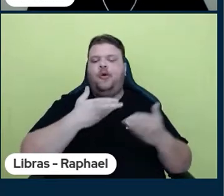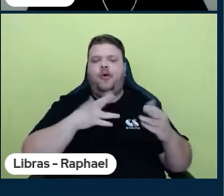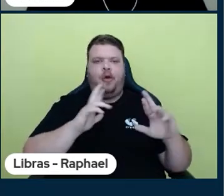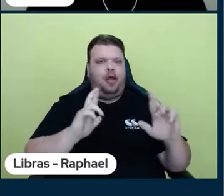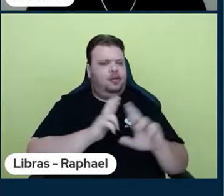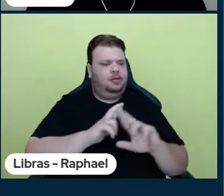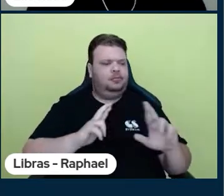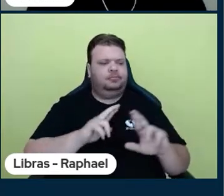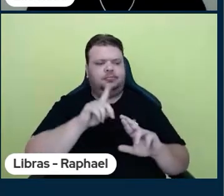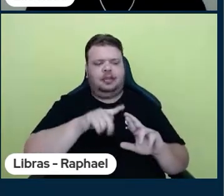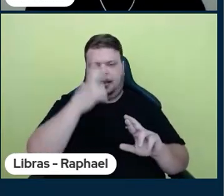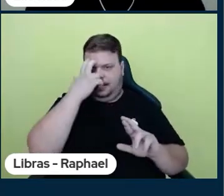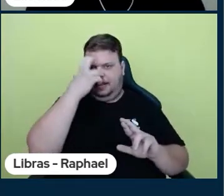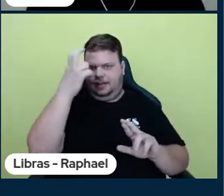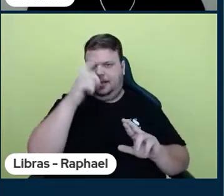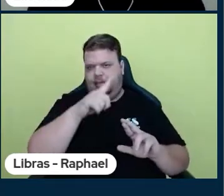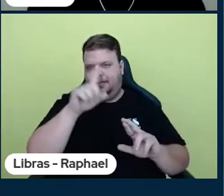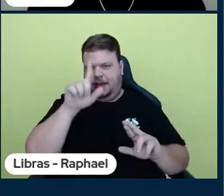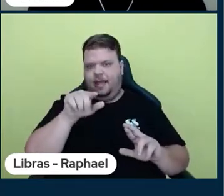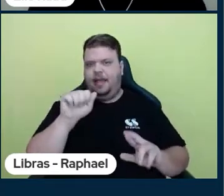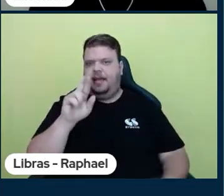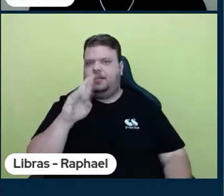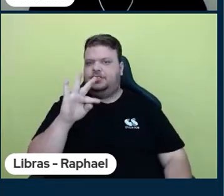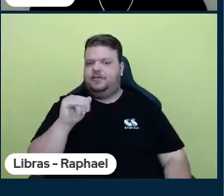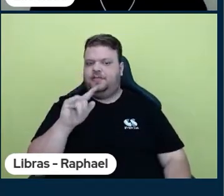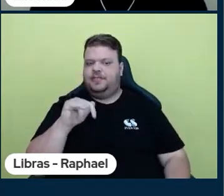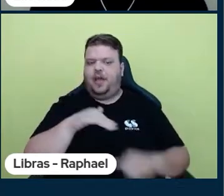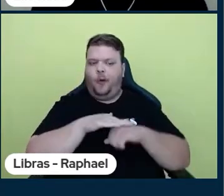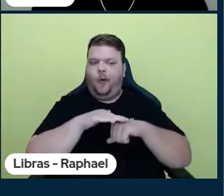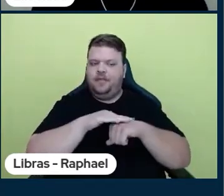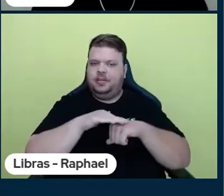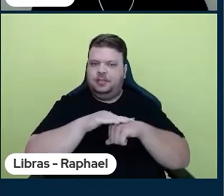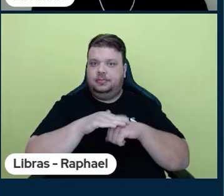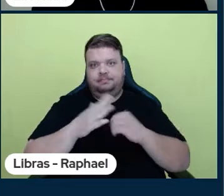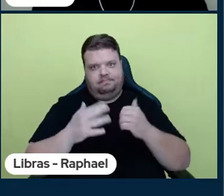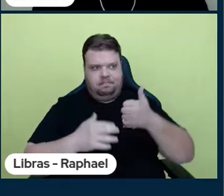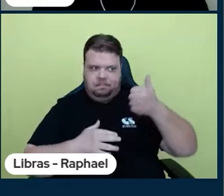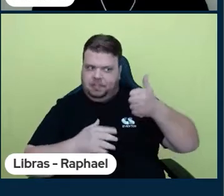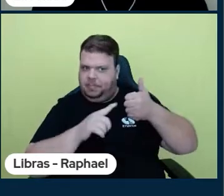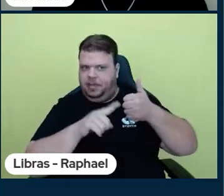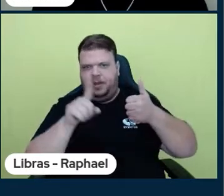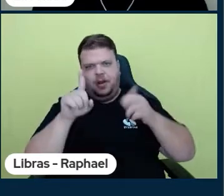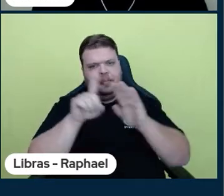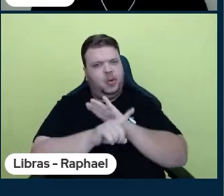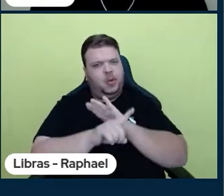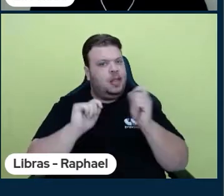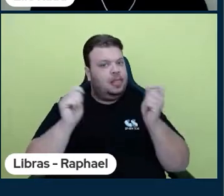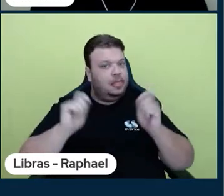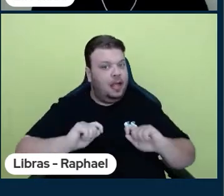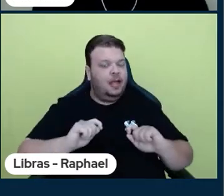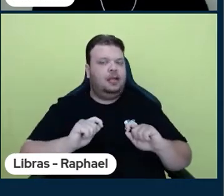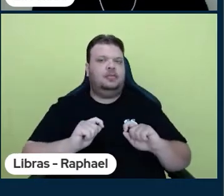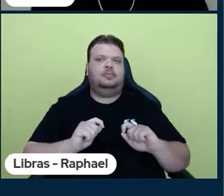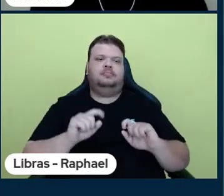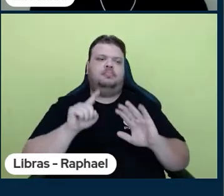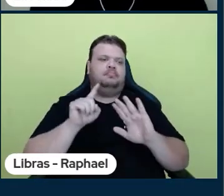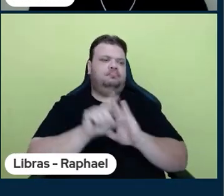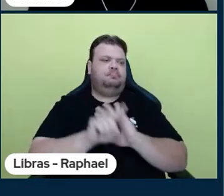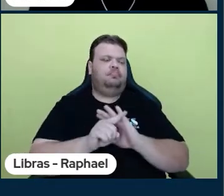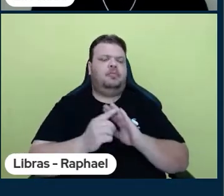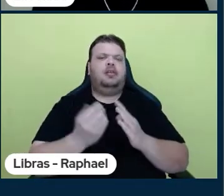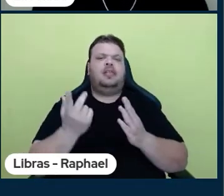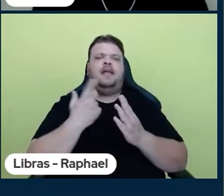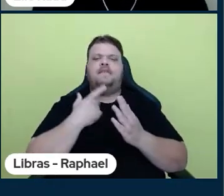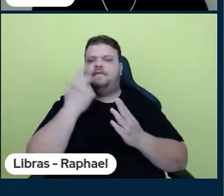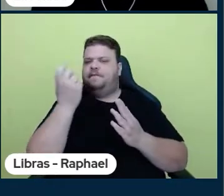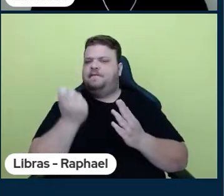Many people can ask this question. So if you are a business owner and you are already investing effort and money in SEO,